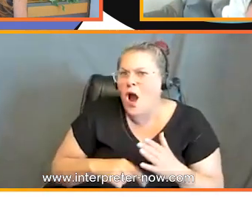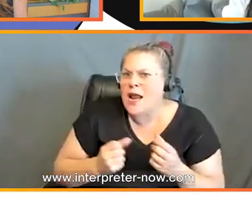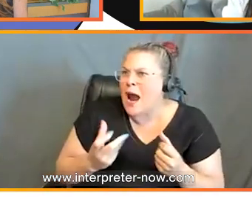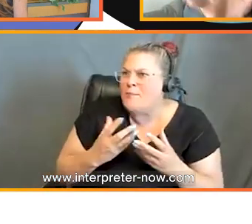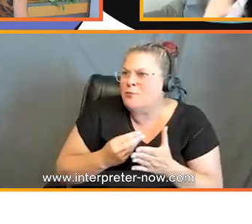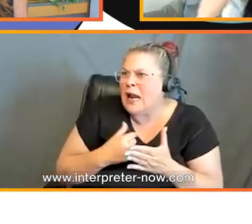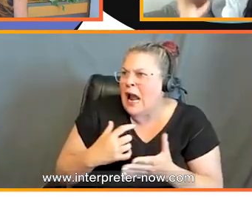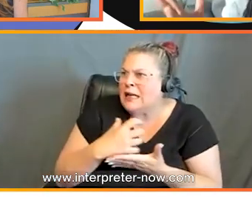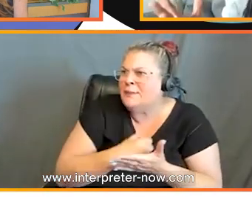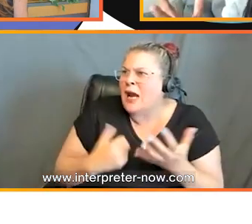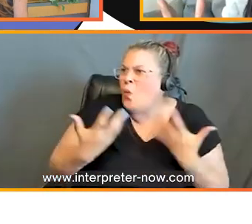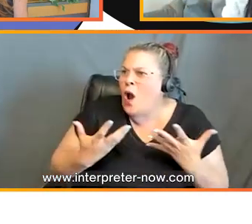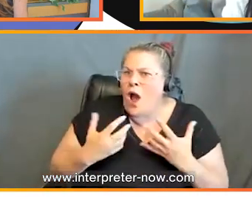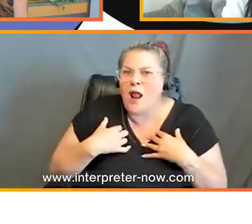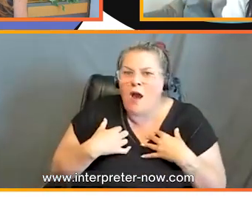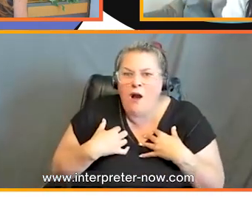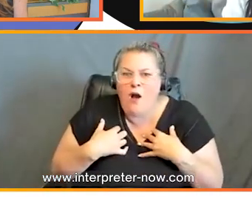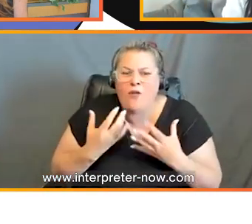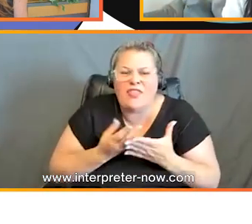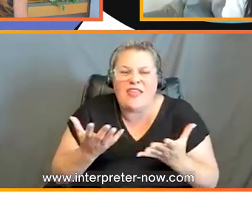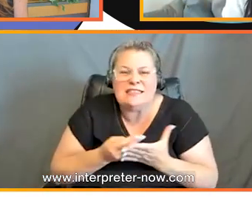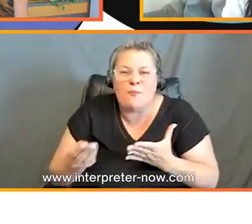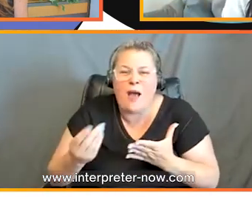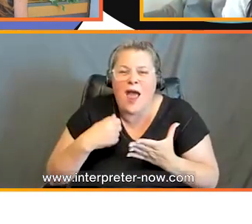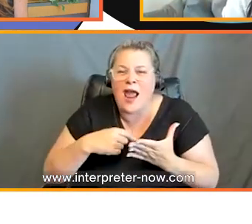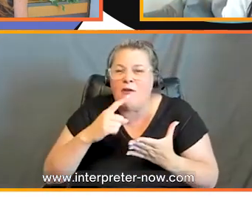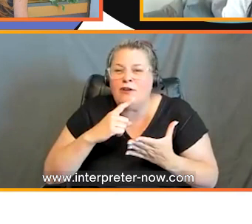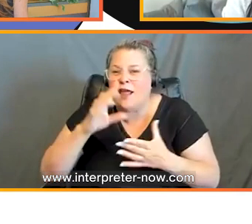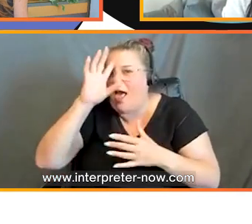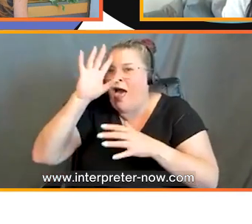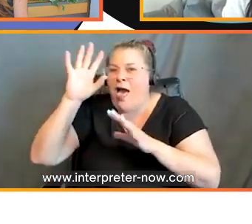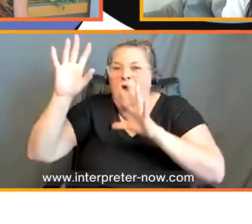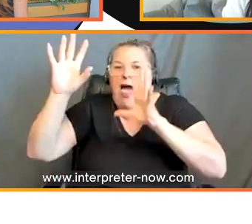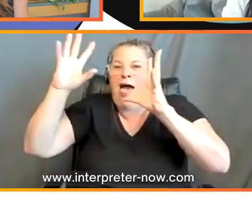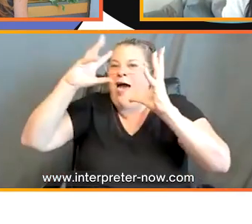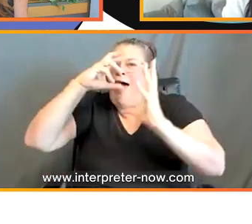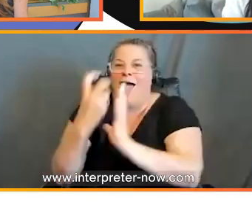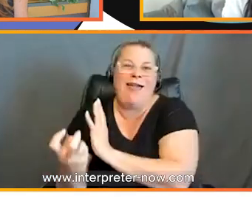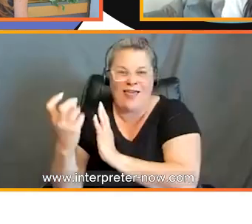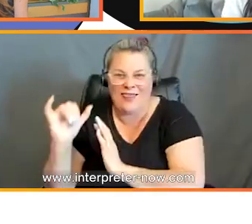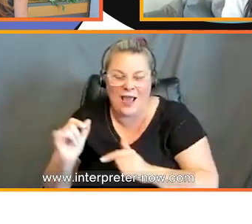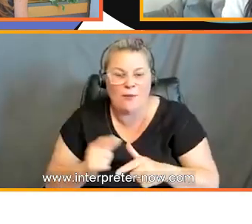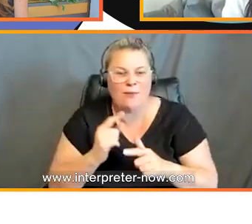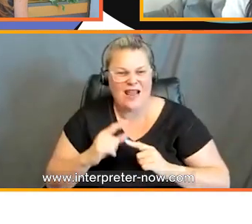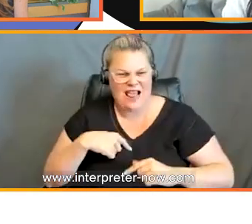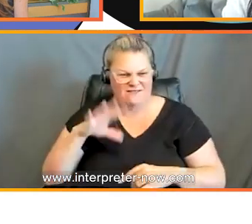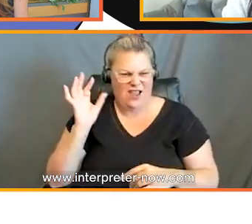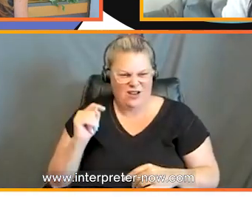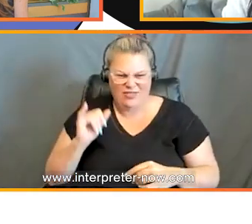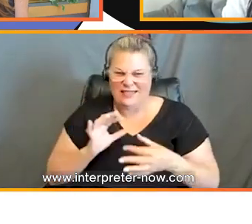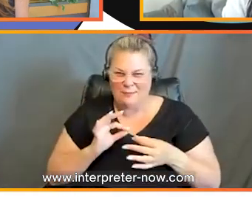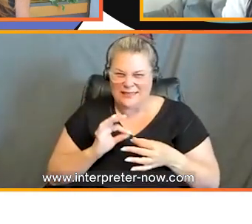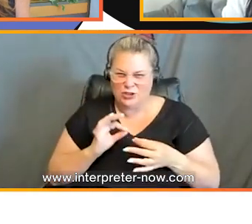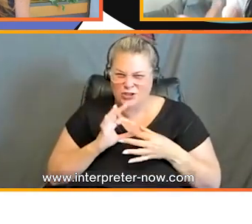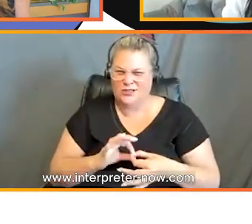I can buy. And I just got swept up into that tide. And the thing that I found in the corporate world is that the messages around don't be